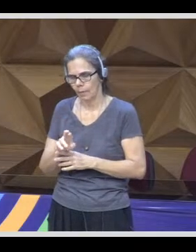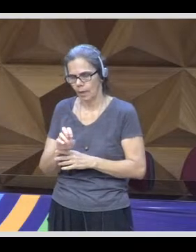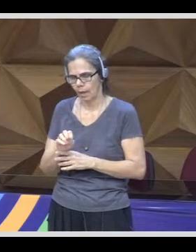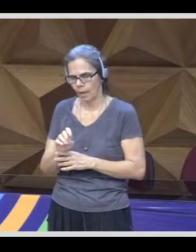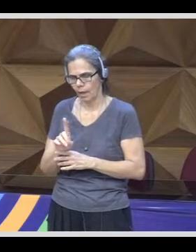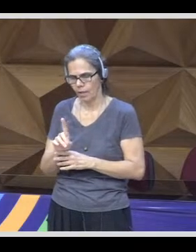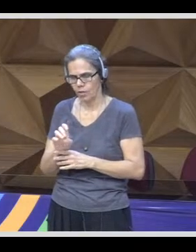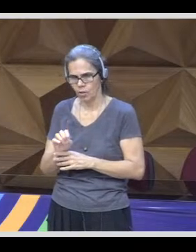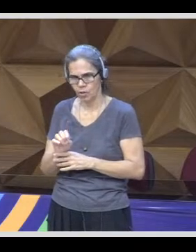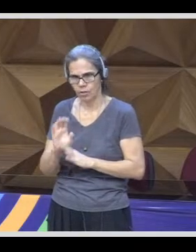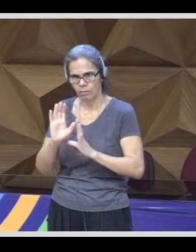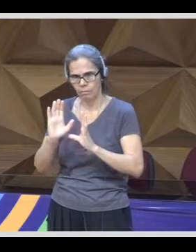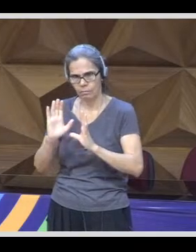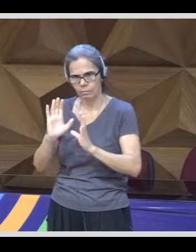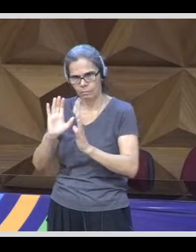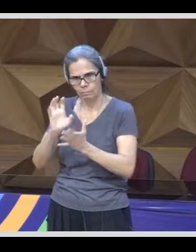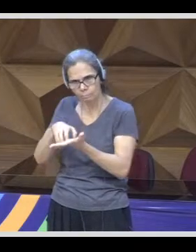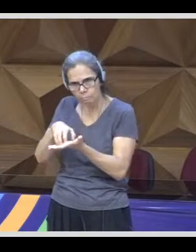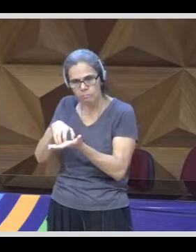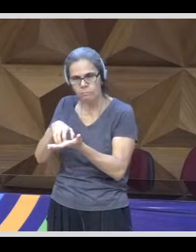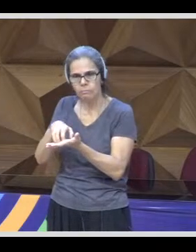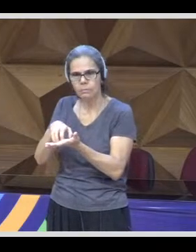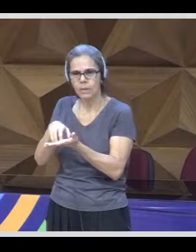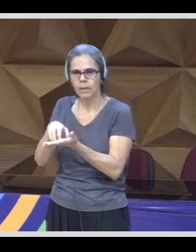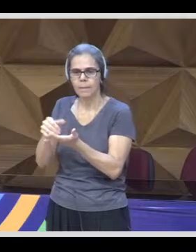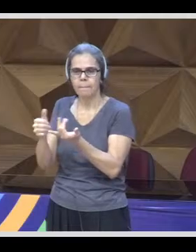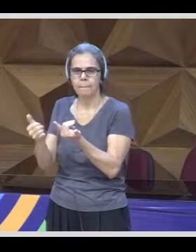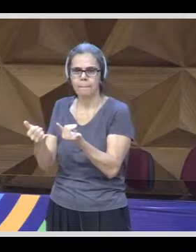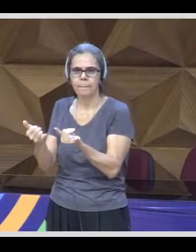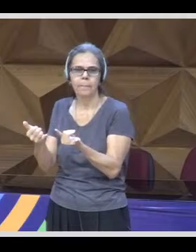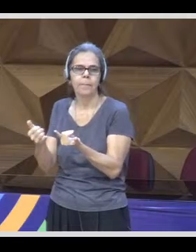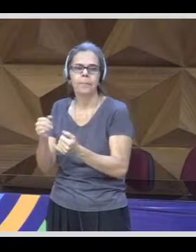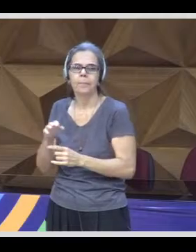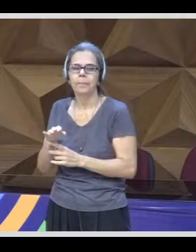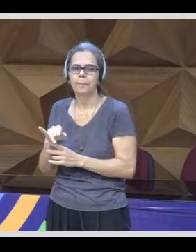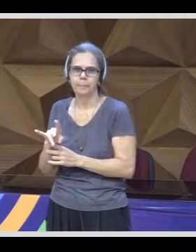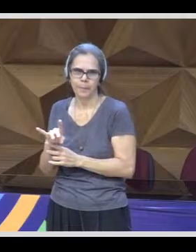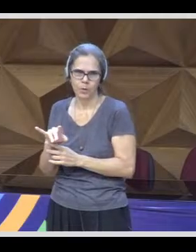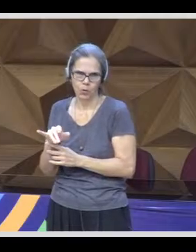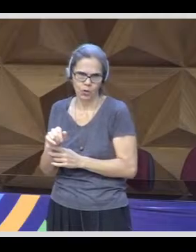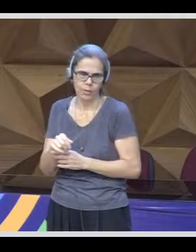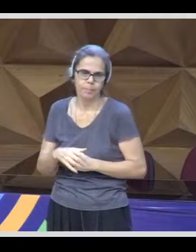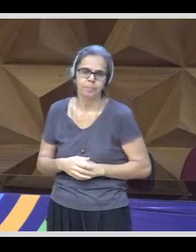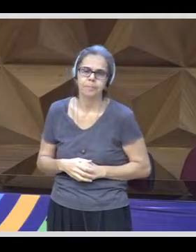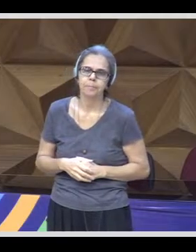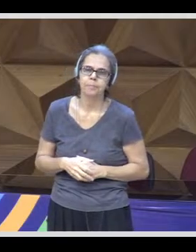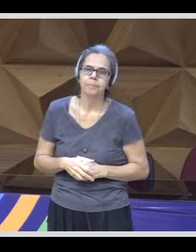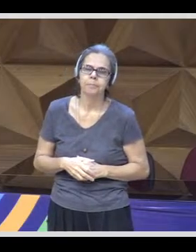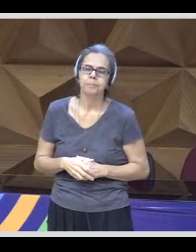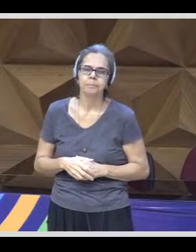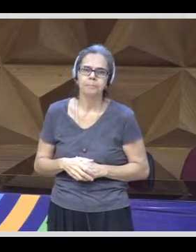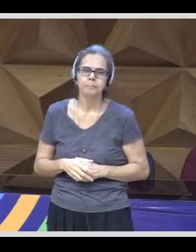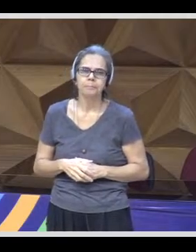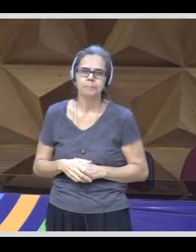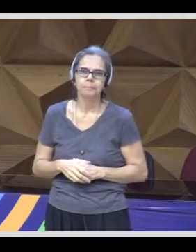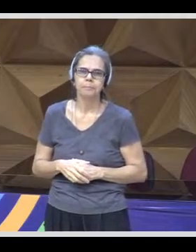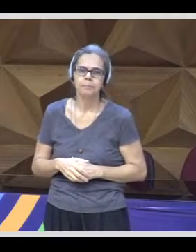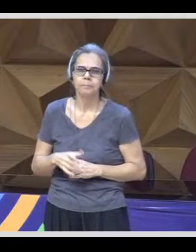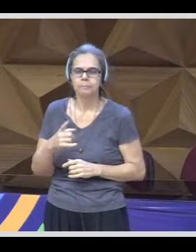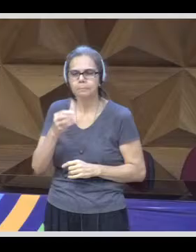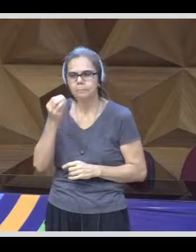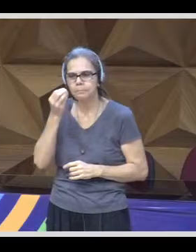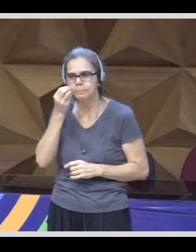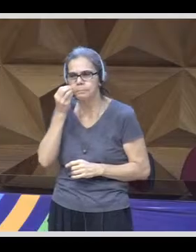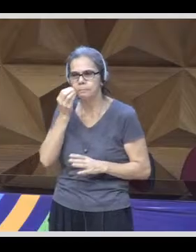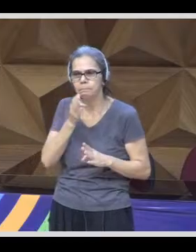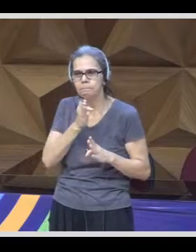content, regardless of which group. And our goal here was try to identify communities of users in